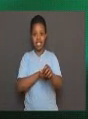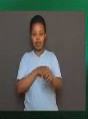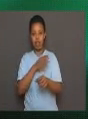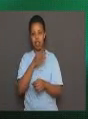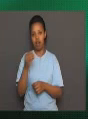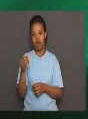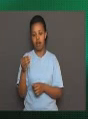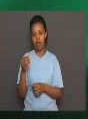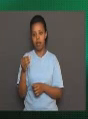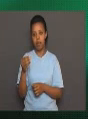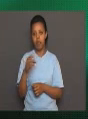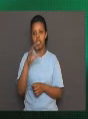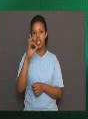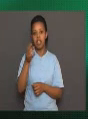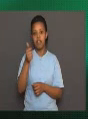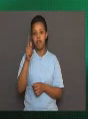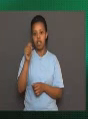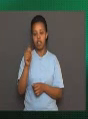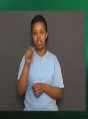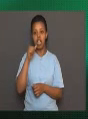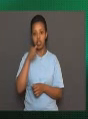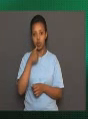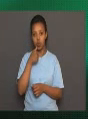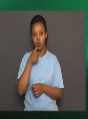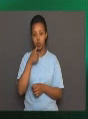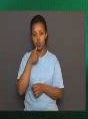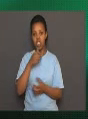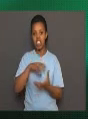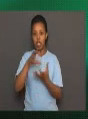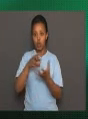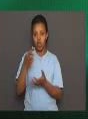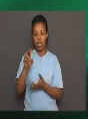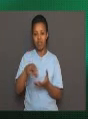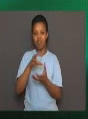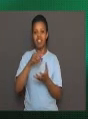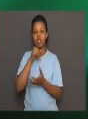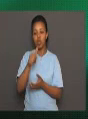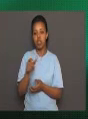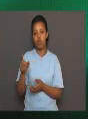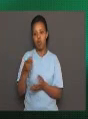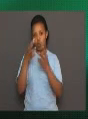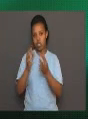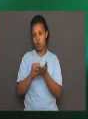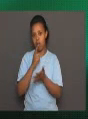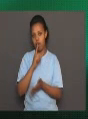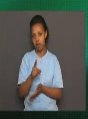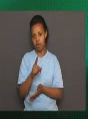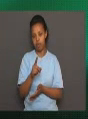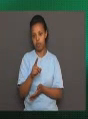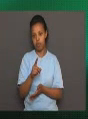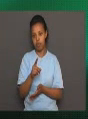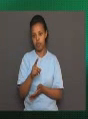and whether the fatty acid is saturated or unsaturated.